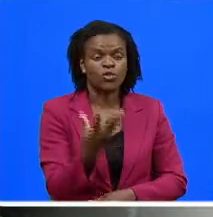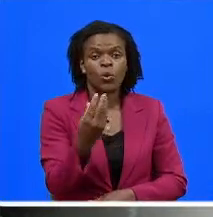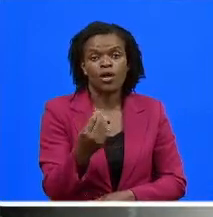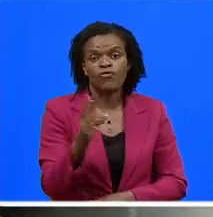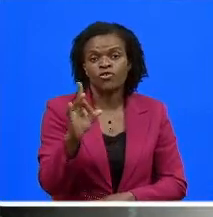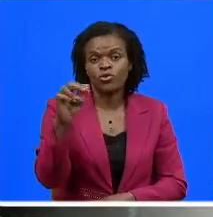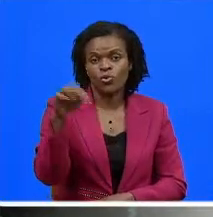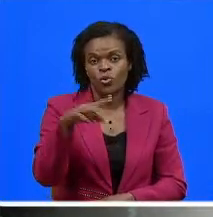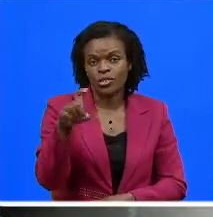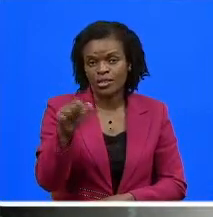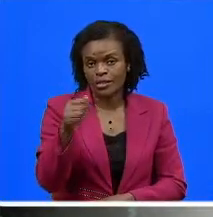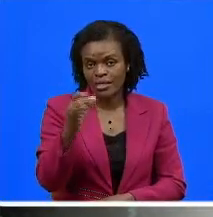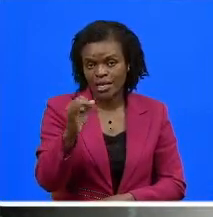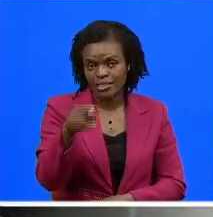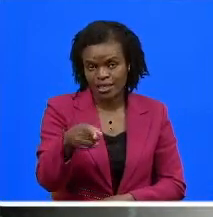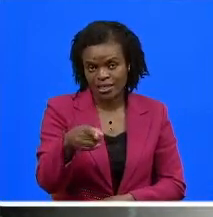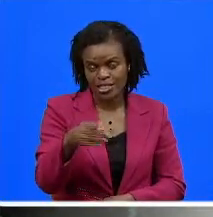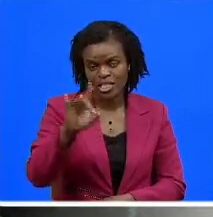Kudzai Ishehove,